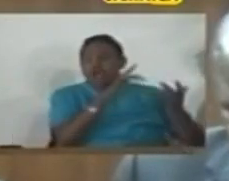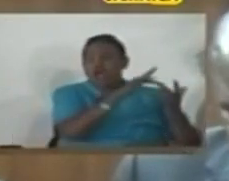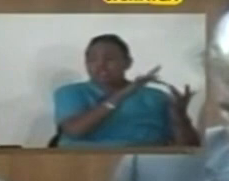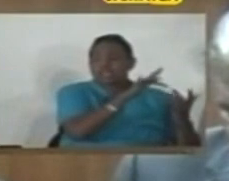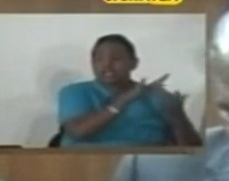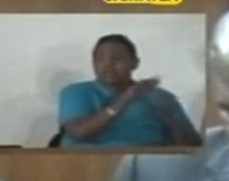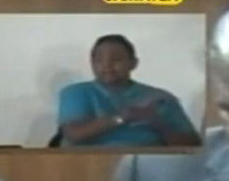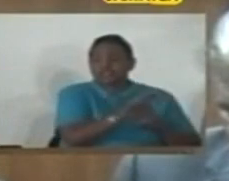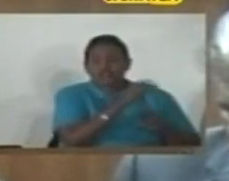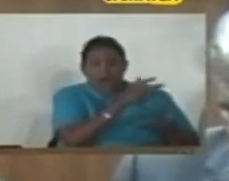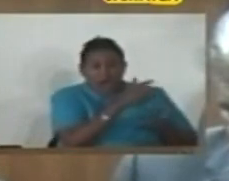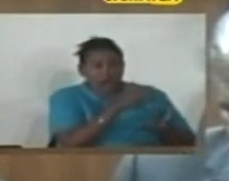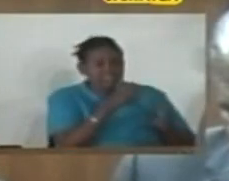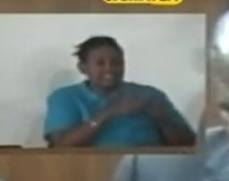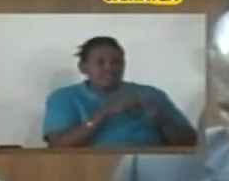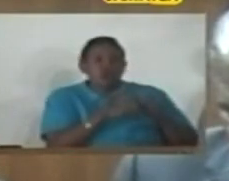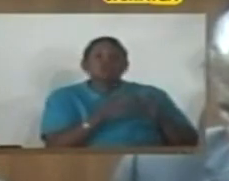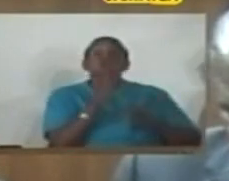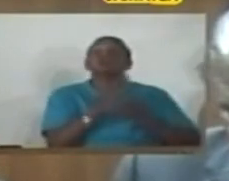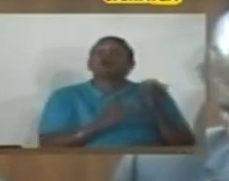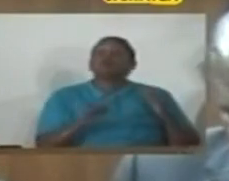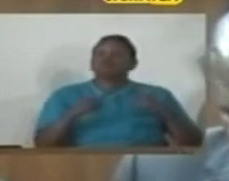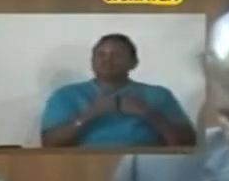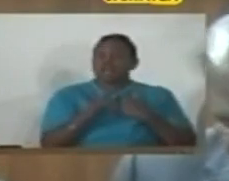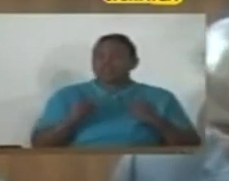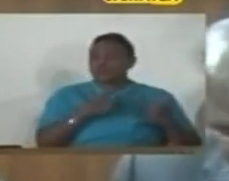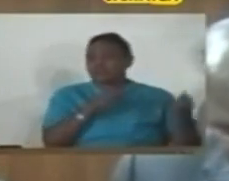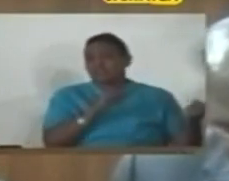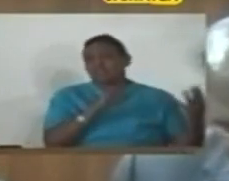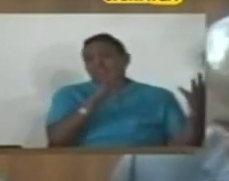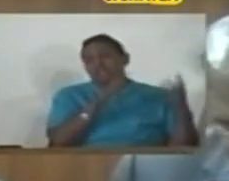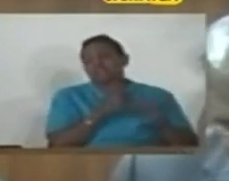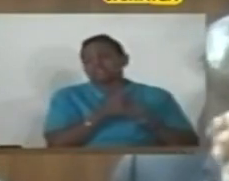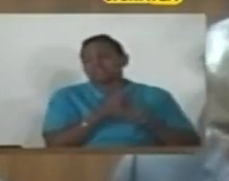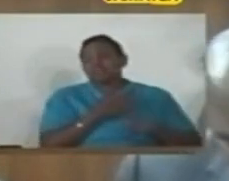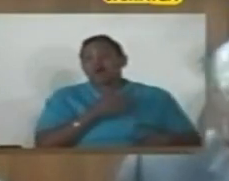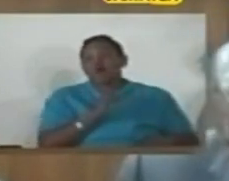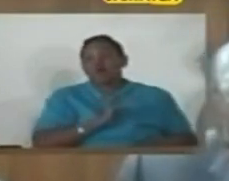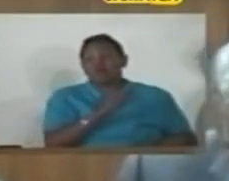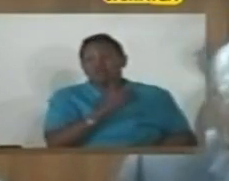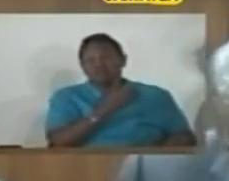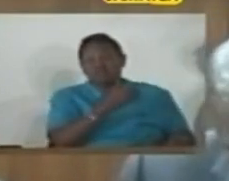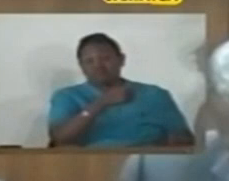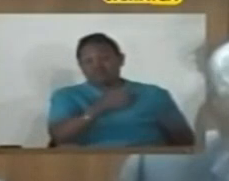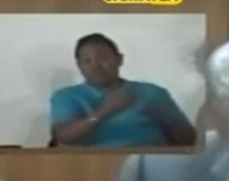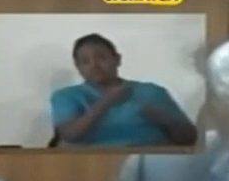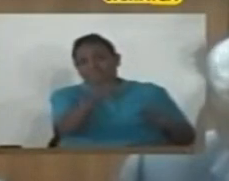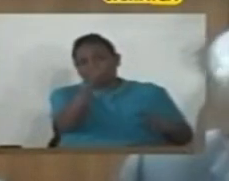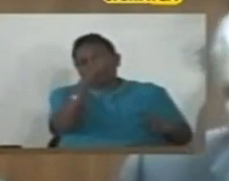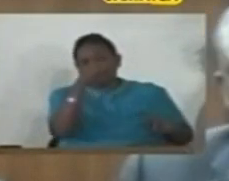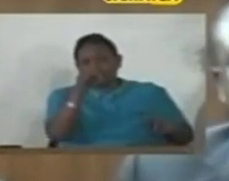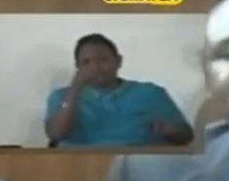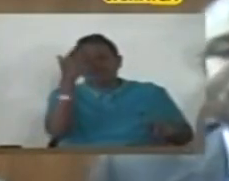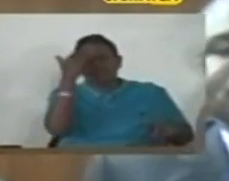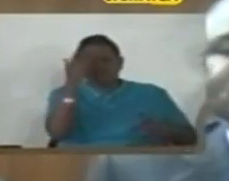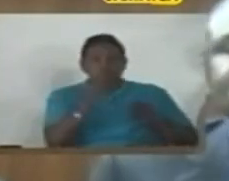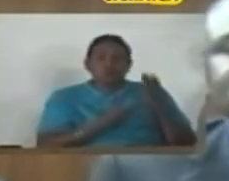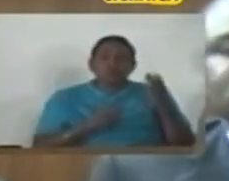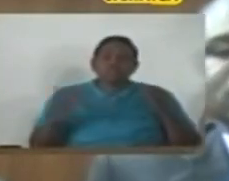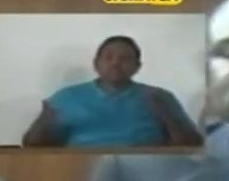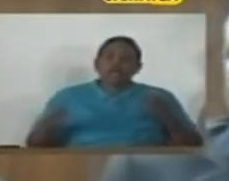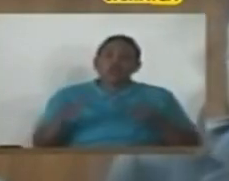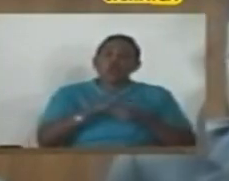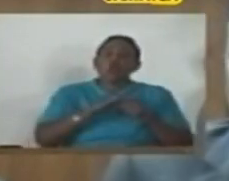the ministry. With some of the challenges we face, my own colleagues on both sides have offered us assistance in locating